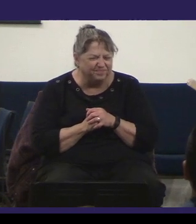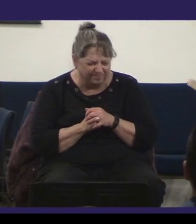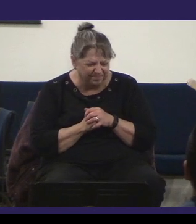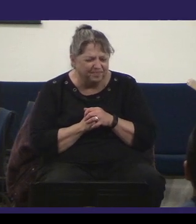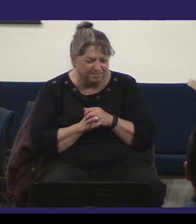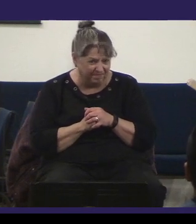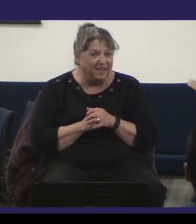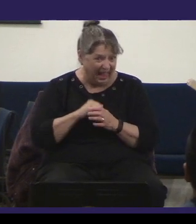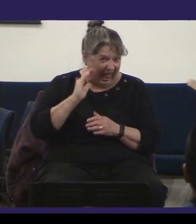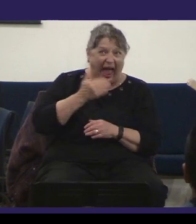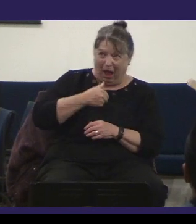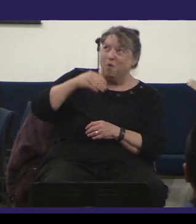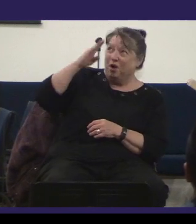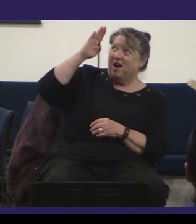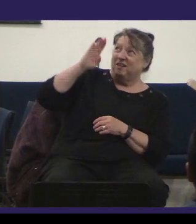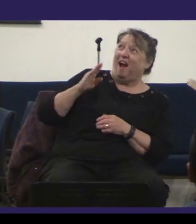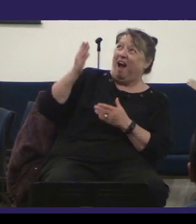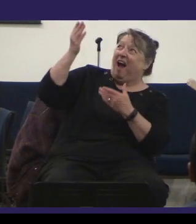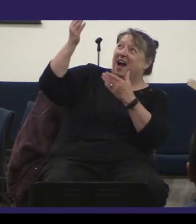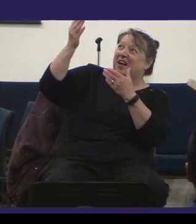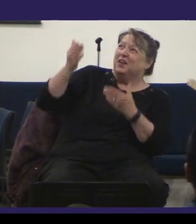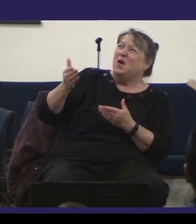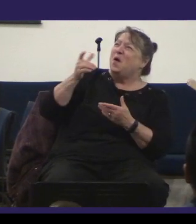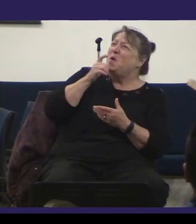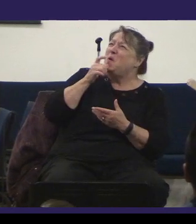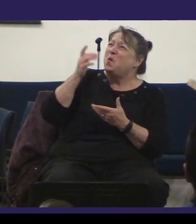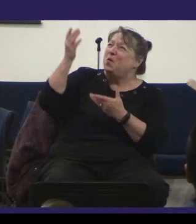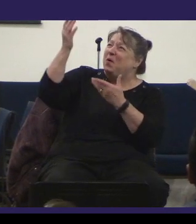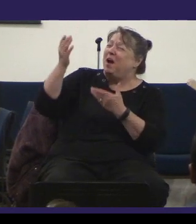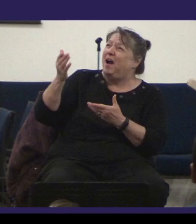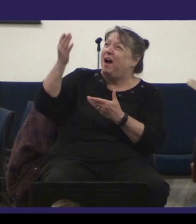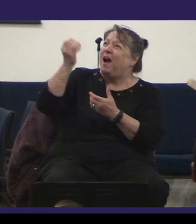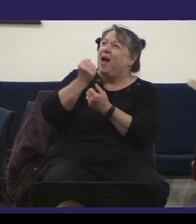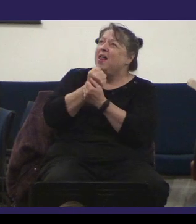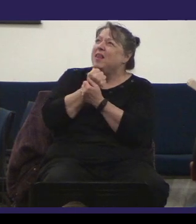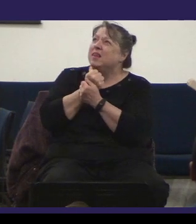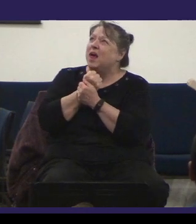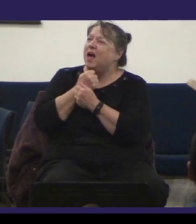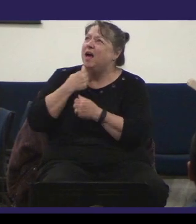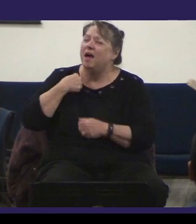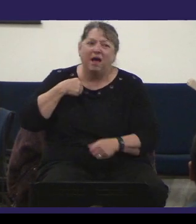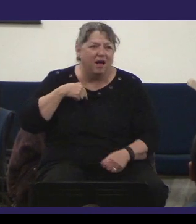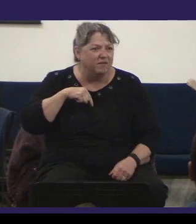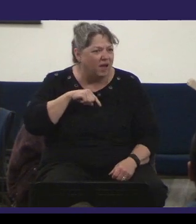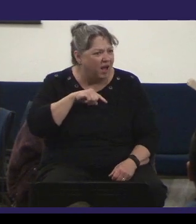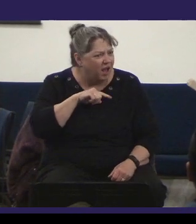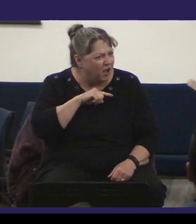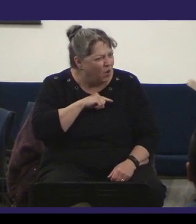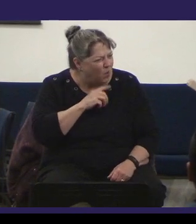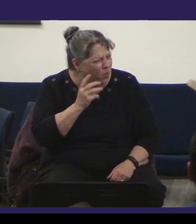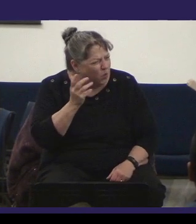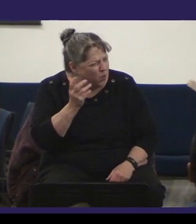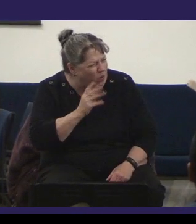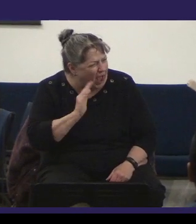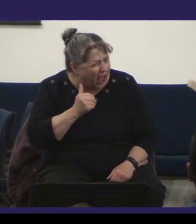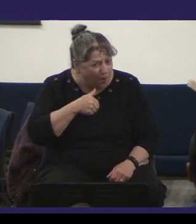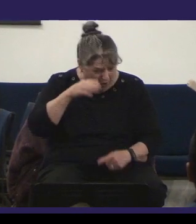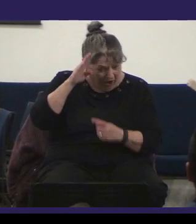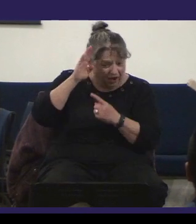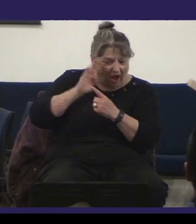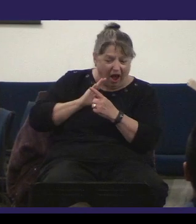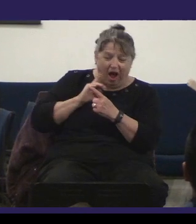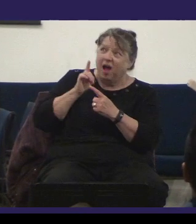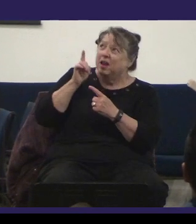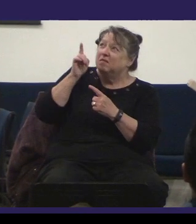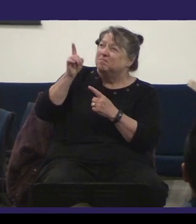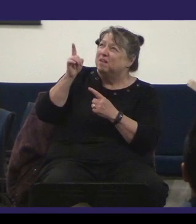This is our God, this is who he is, he loves us. This is our God, this is what